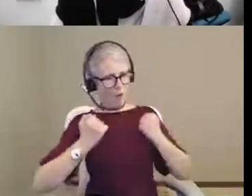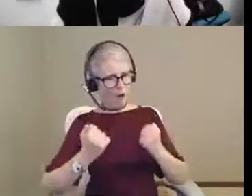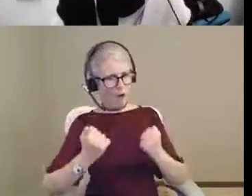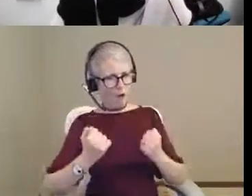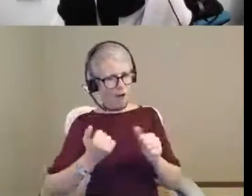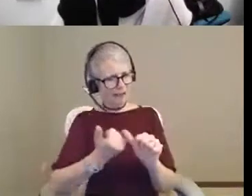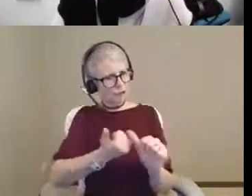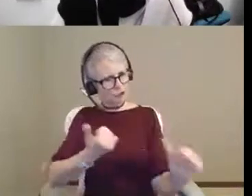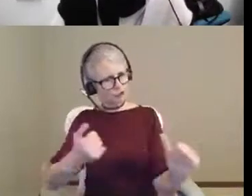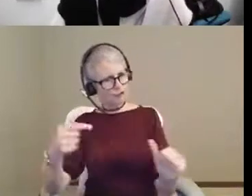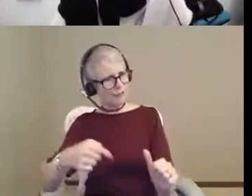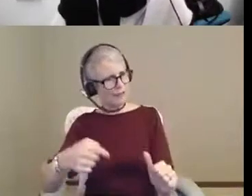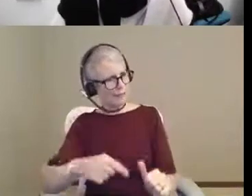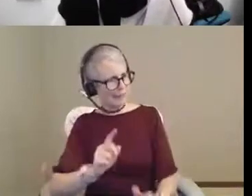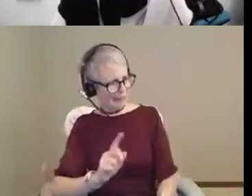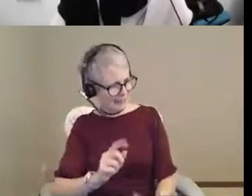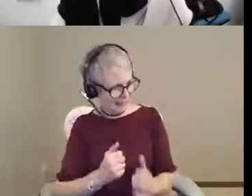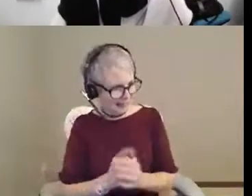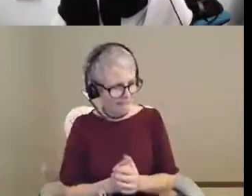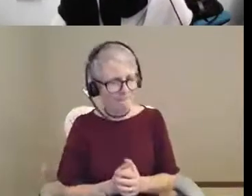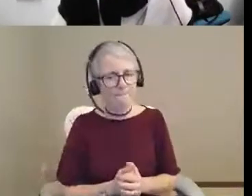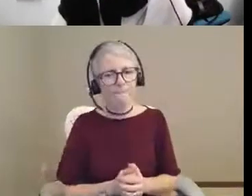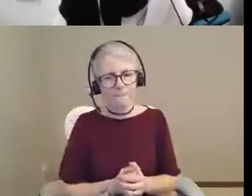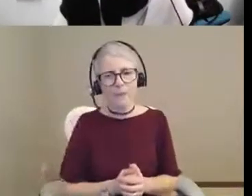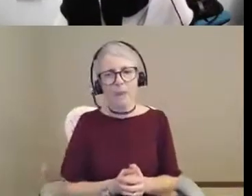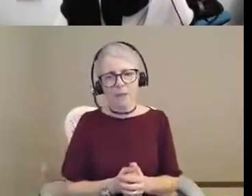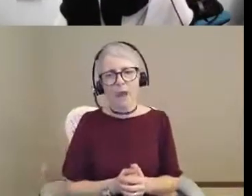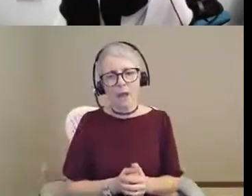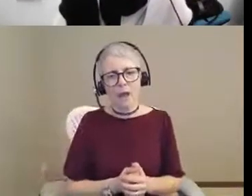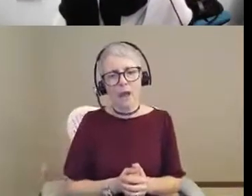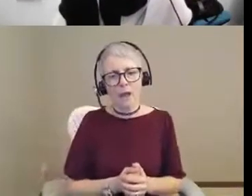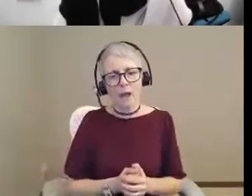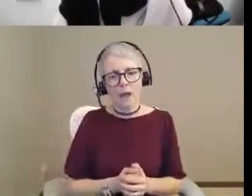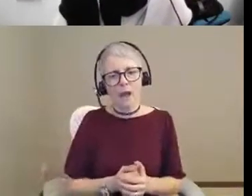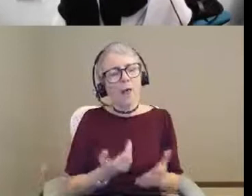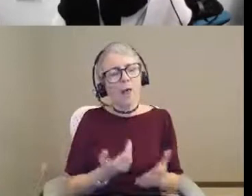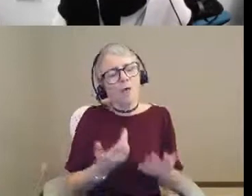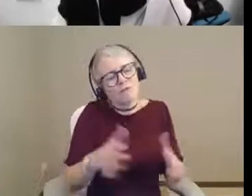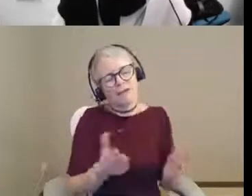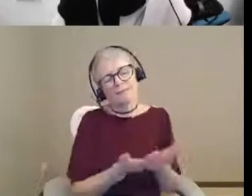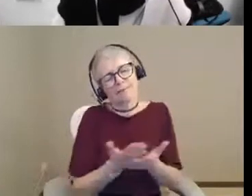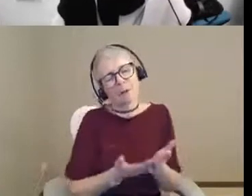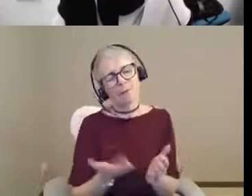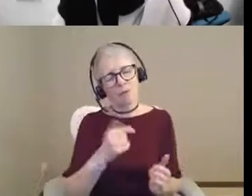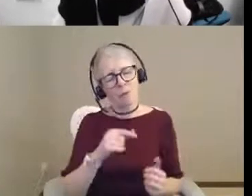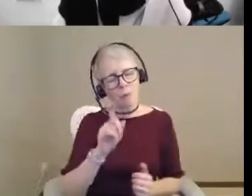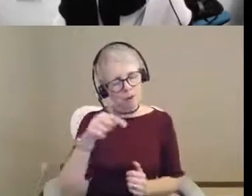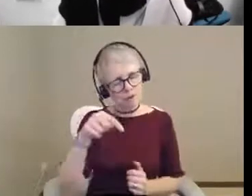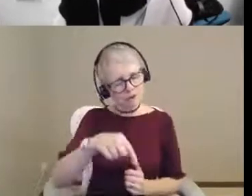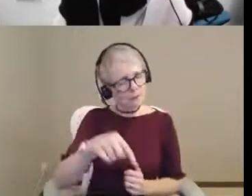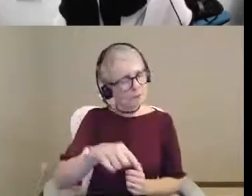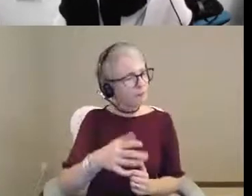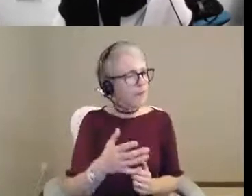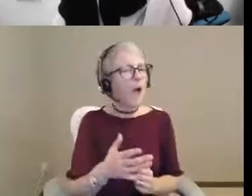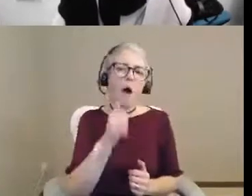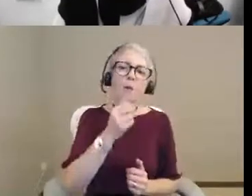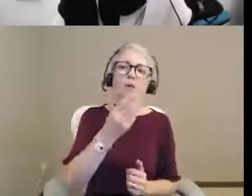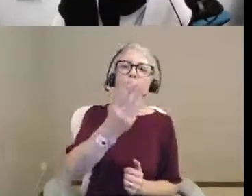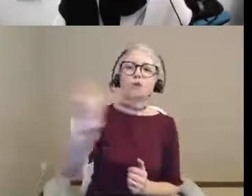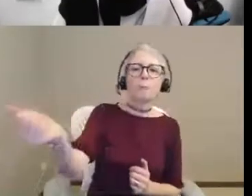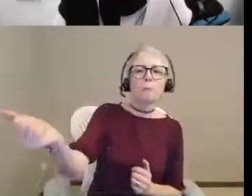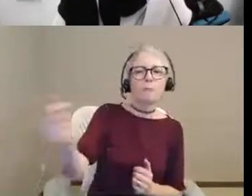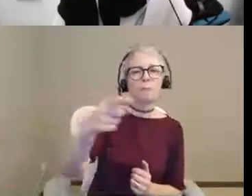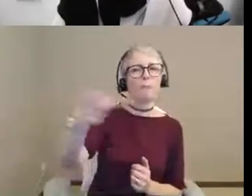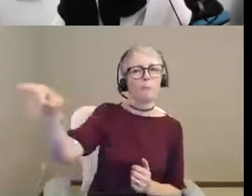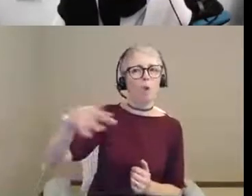the key things about what we do, and we have discussed this before, is the fact that maybe there are people here who are